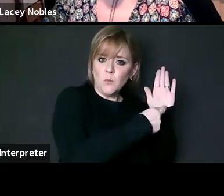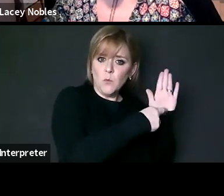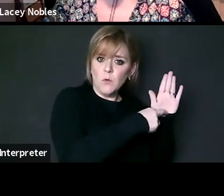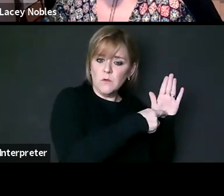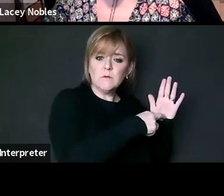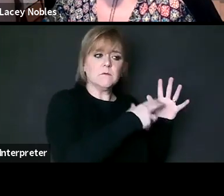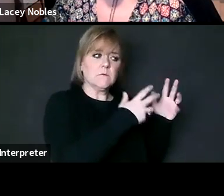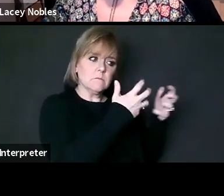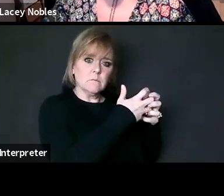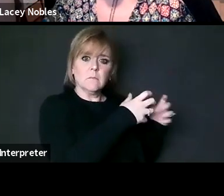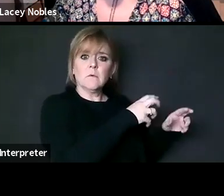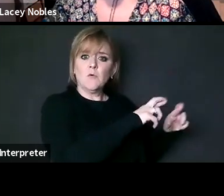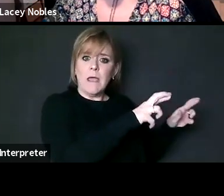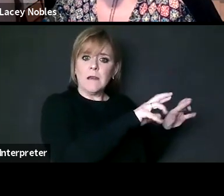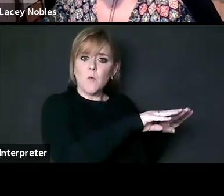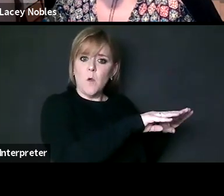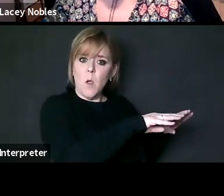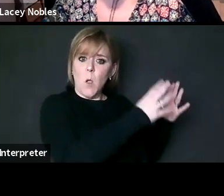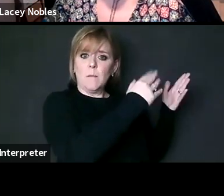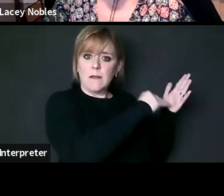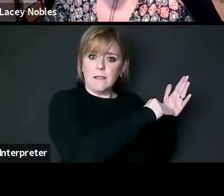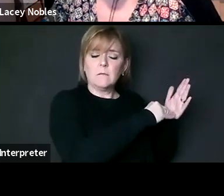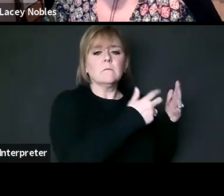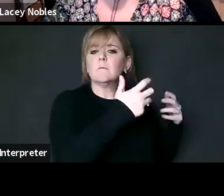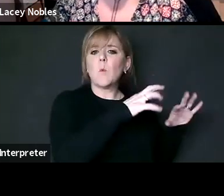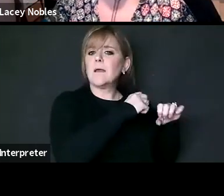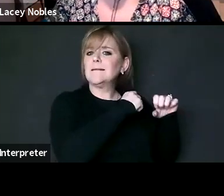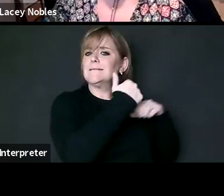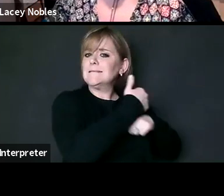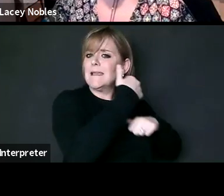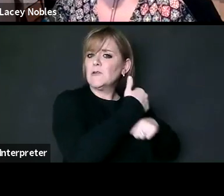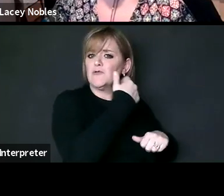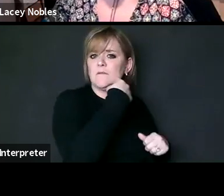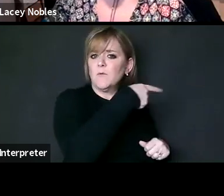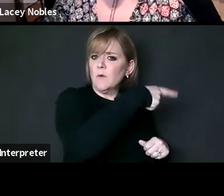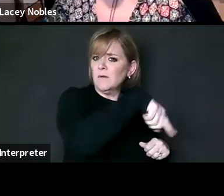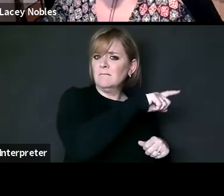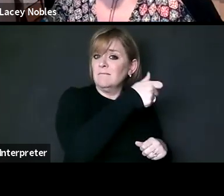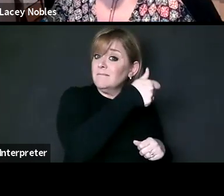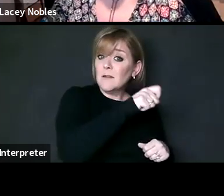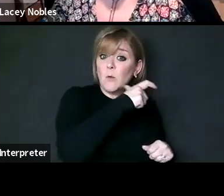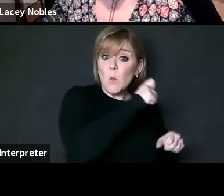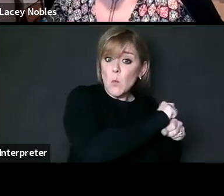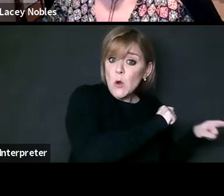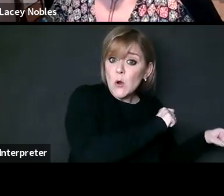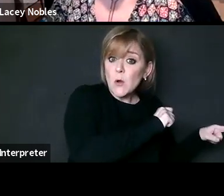to for it not to be dangerous for their employees or their customers.